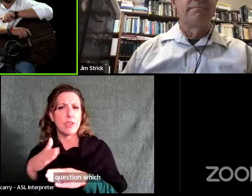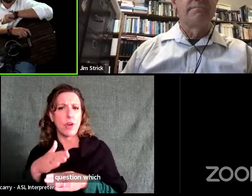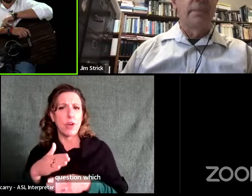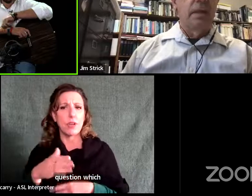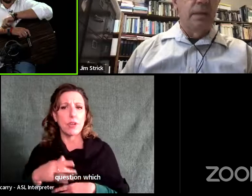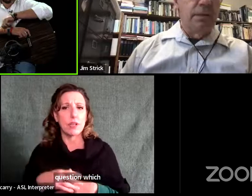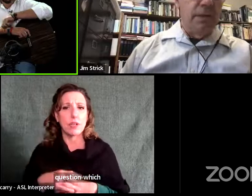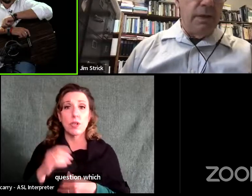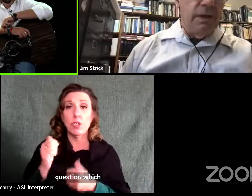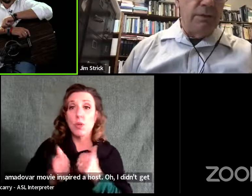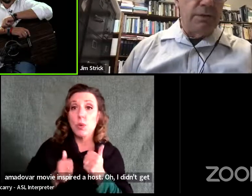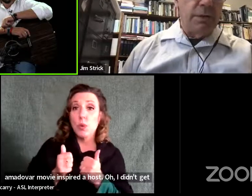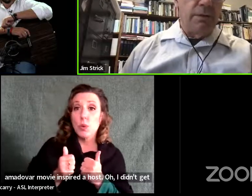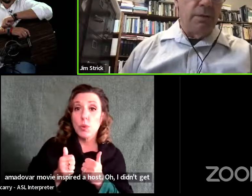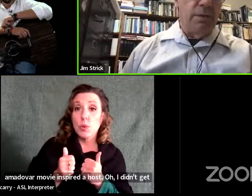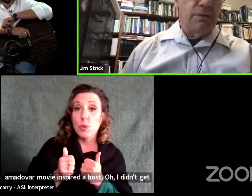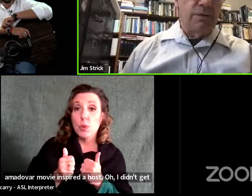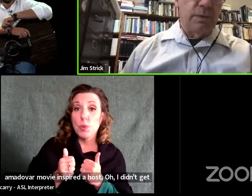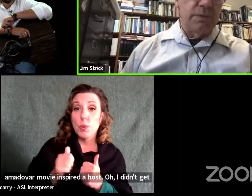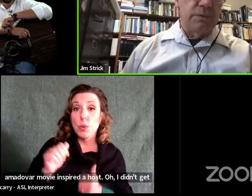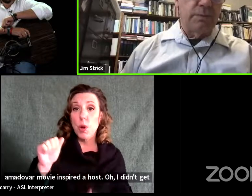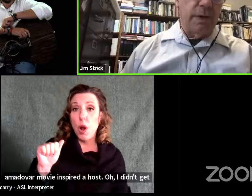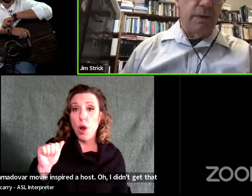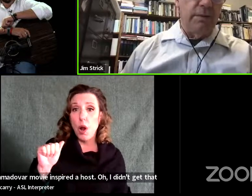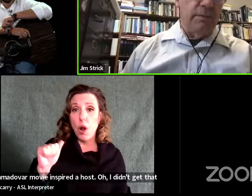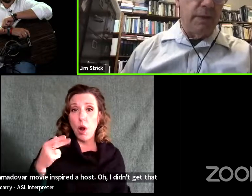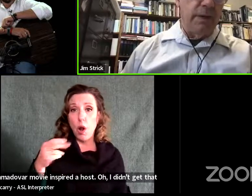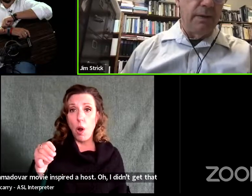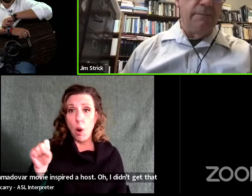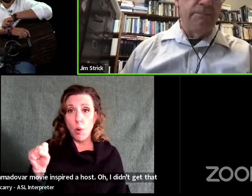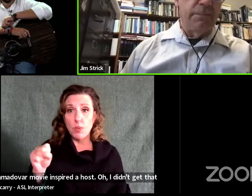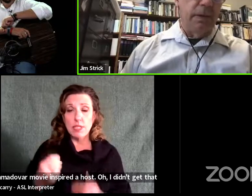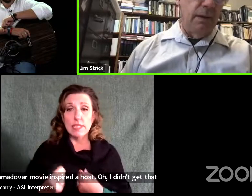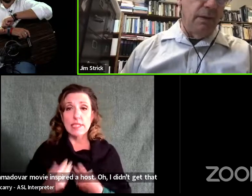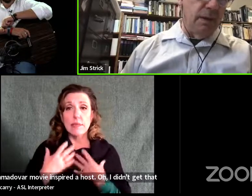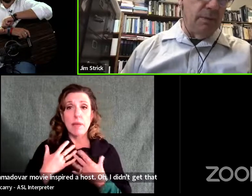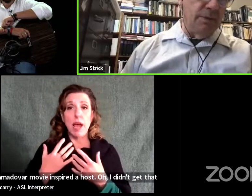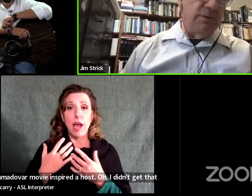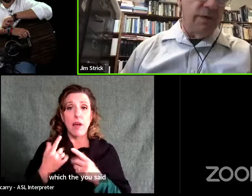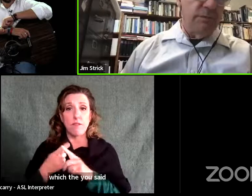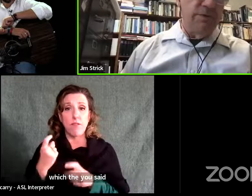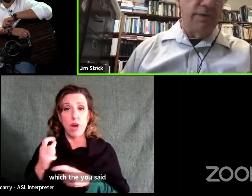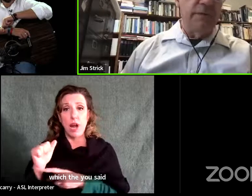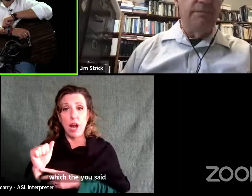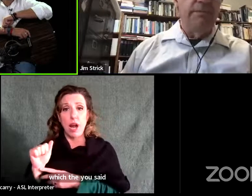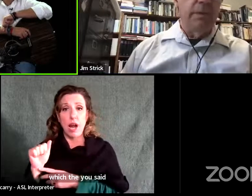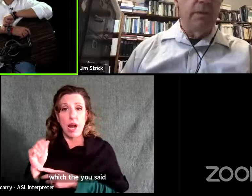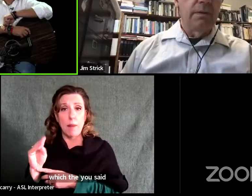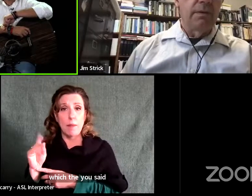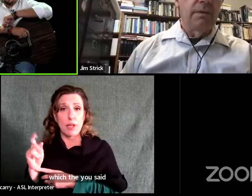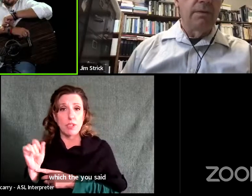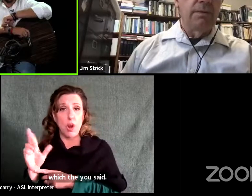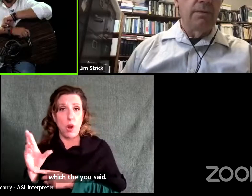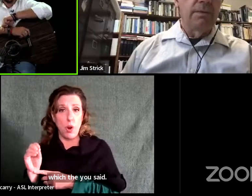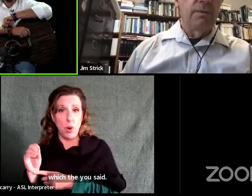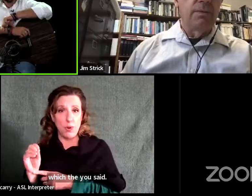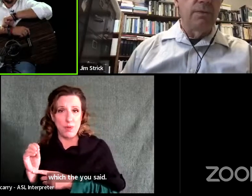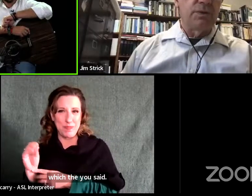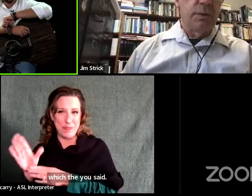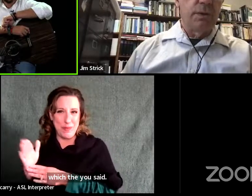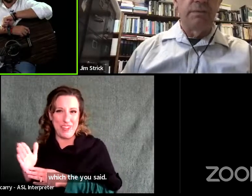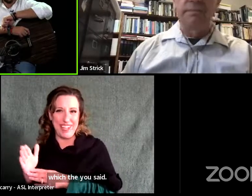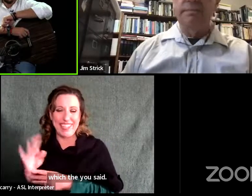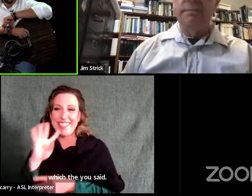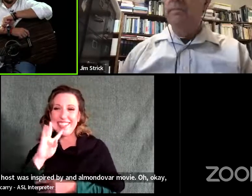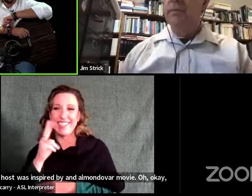that. You said Ojos was inspired by an Almodovar movie? Oh, Ojos. Okay, I got you. Yeah.